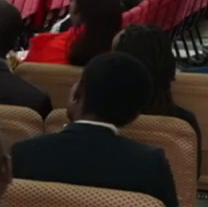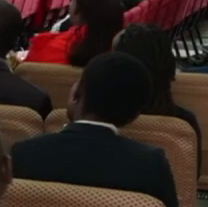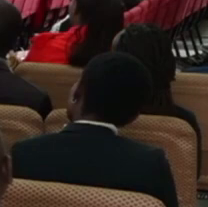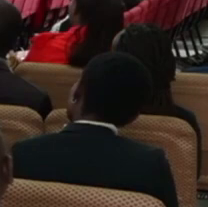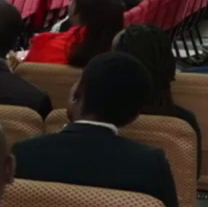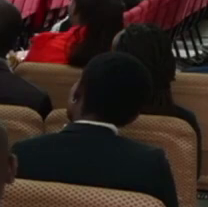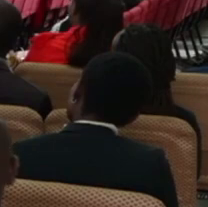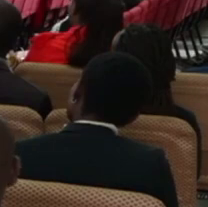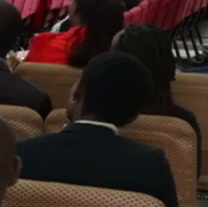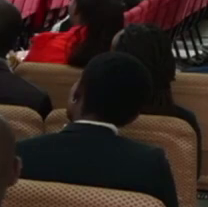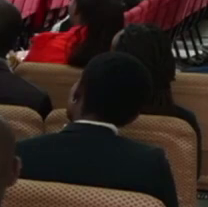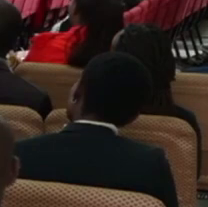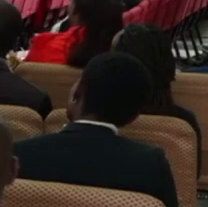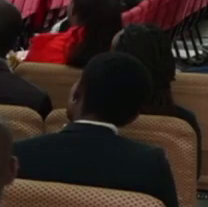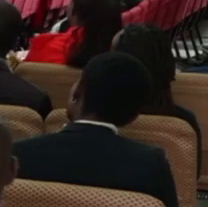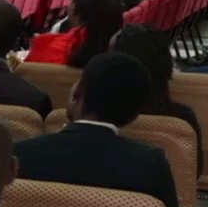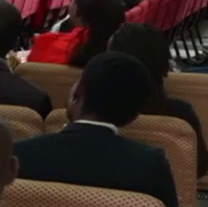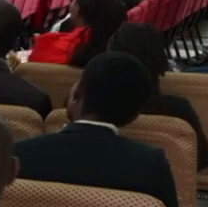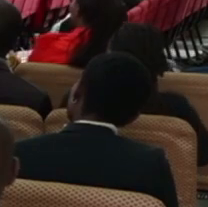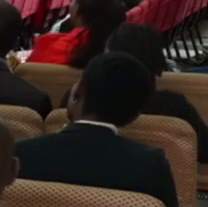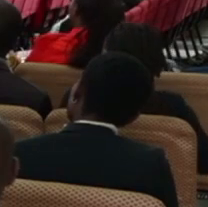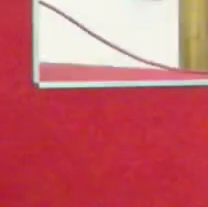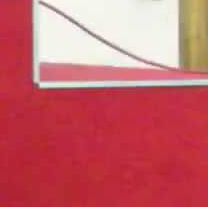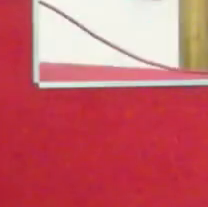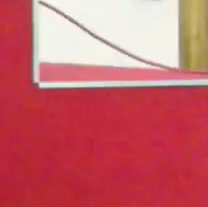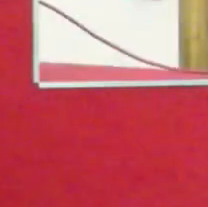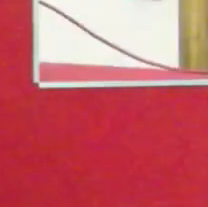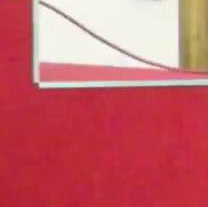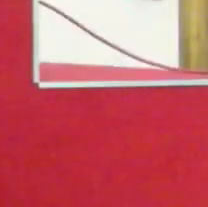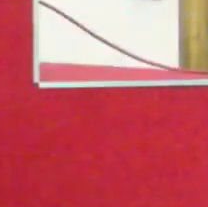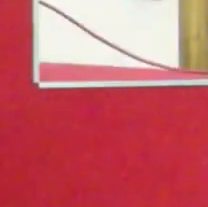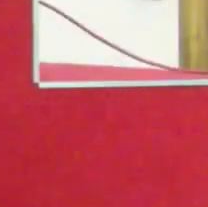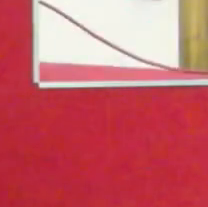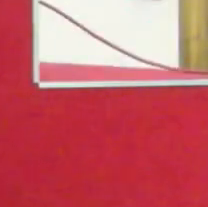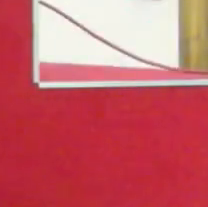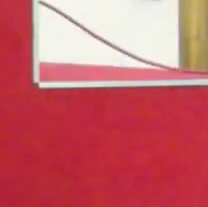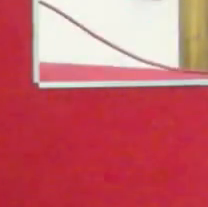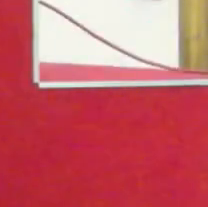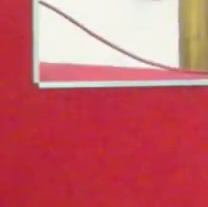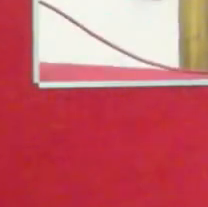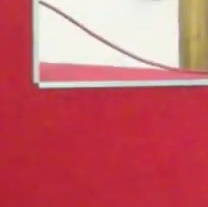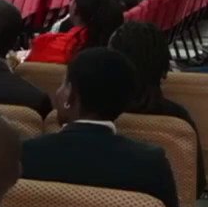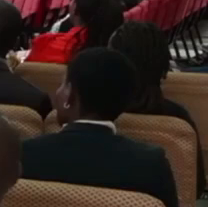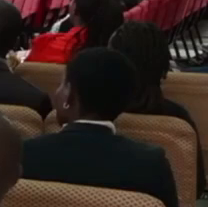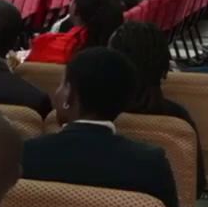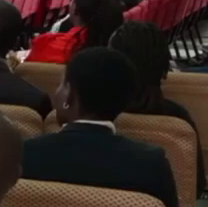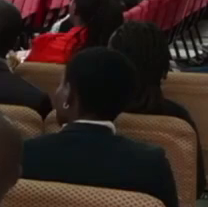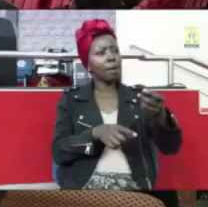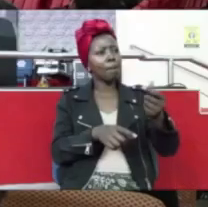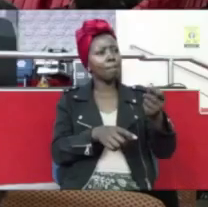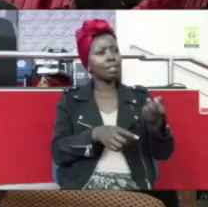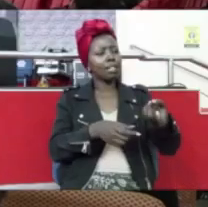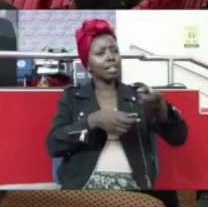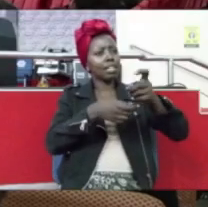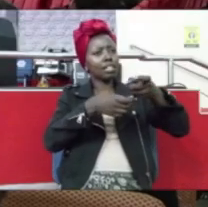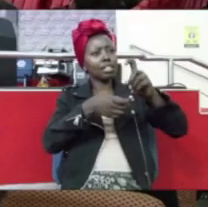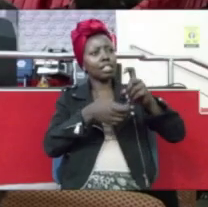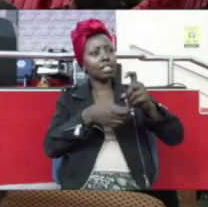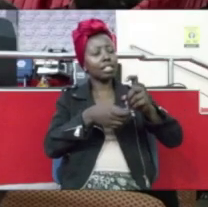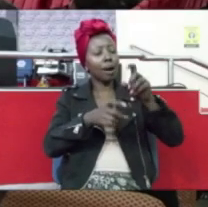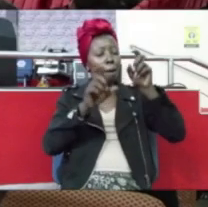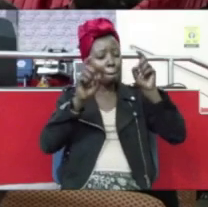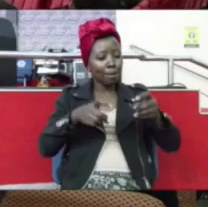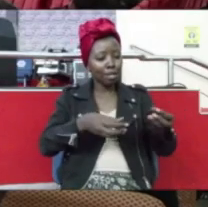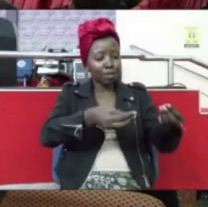increase. Kama ukipandishwa cheo, inakuja na kuongezewa pesa. Of that monetary increase, you're supposed to bring a